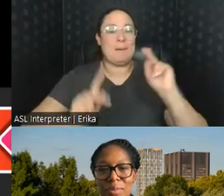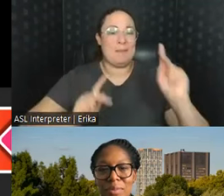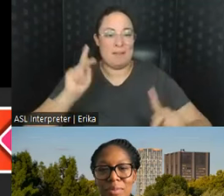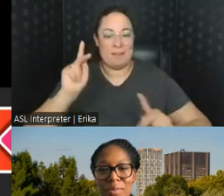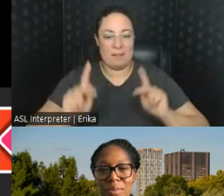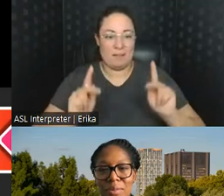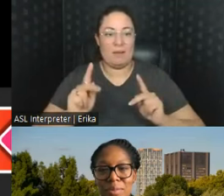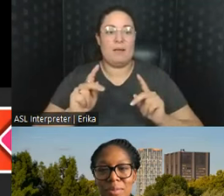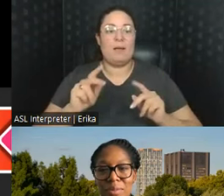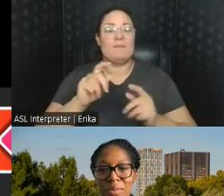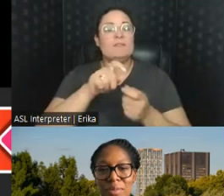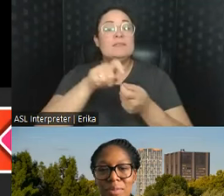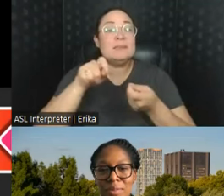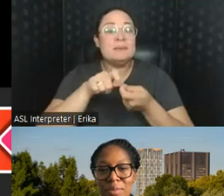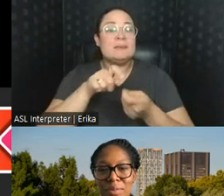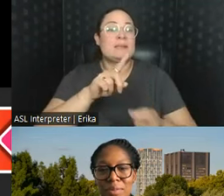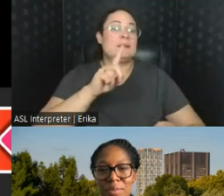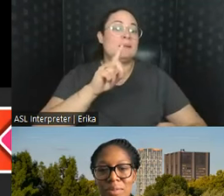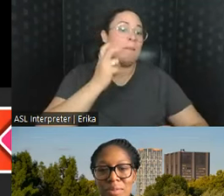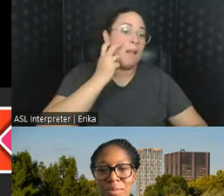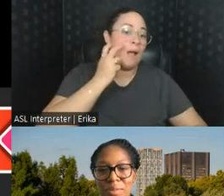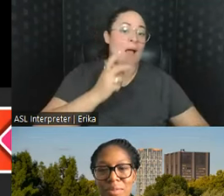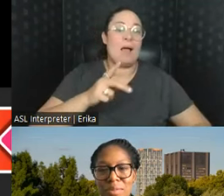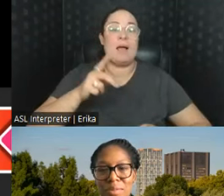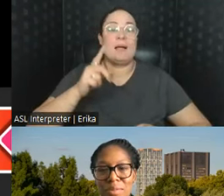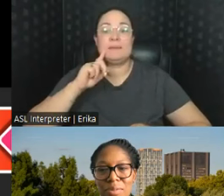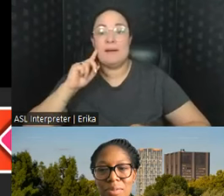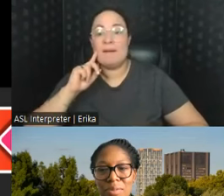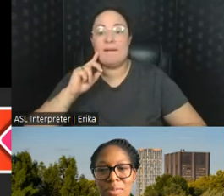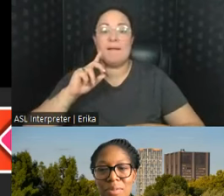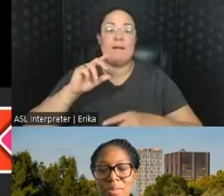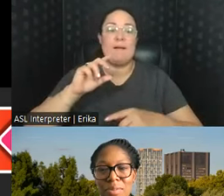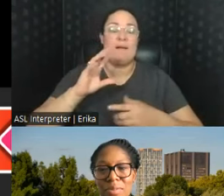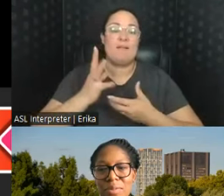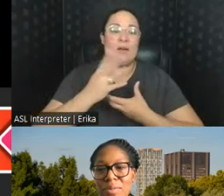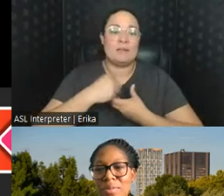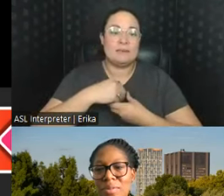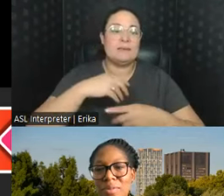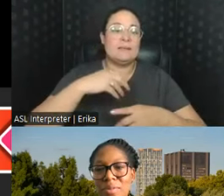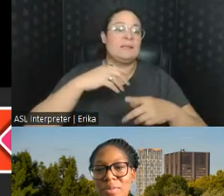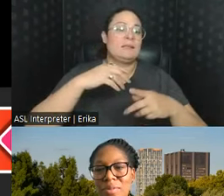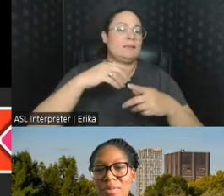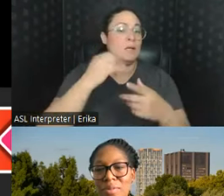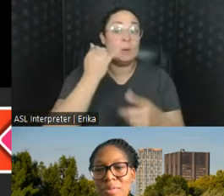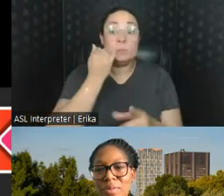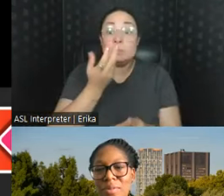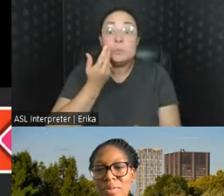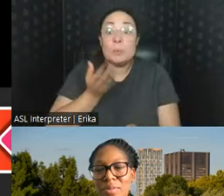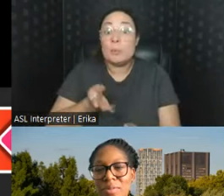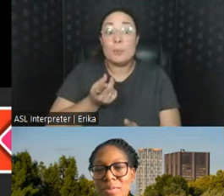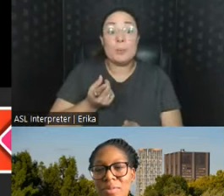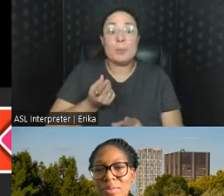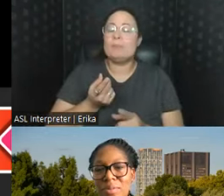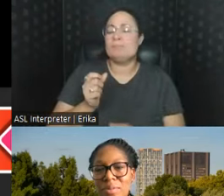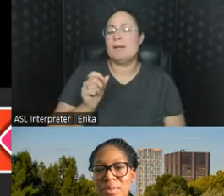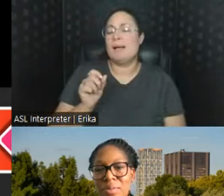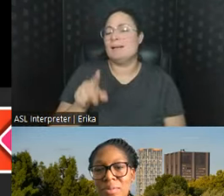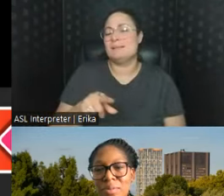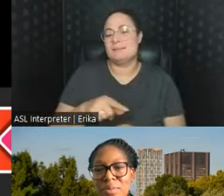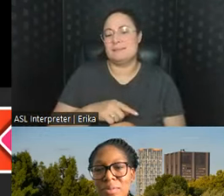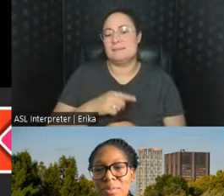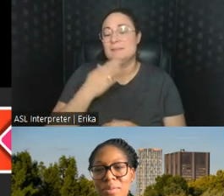disabilities, blind person, deaf person, autistic person, et cetera, et cetera. And again, if you're not sure what to use, just ask. I